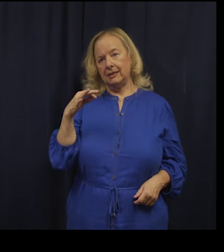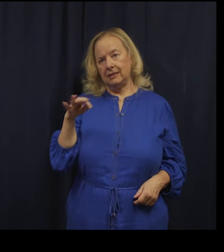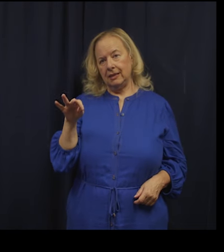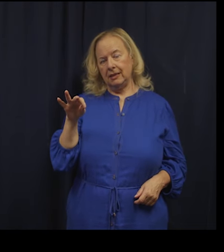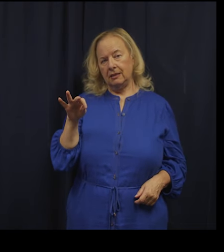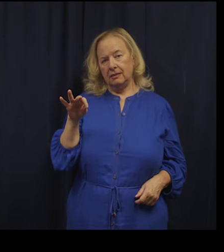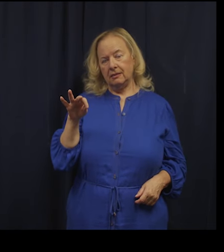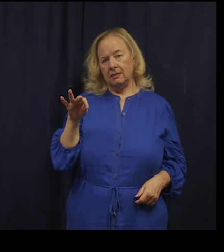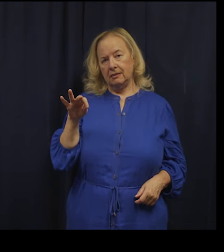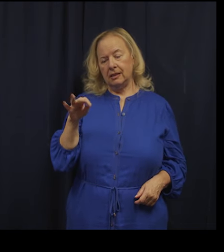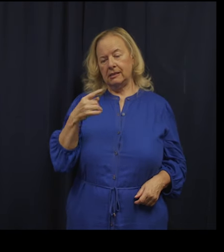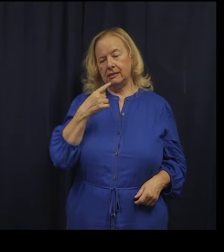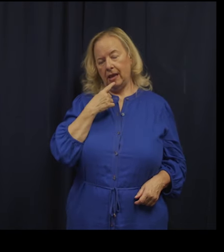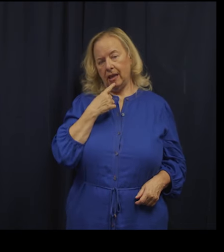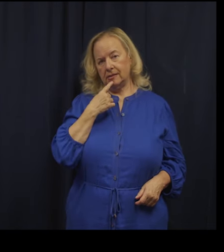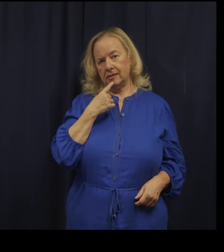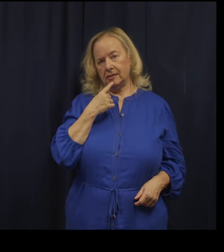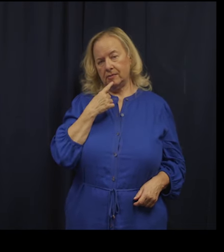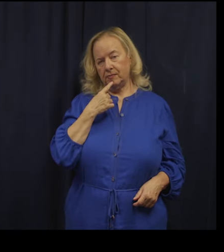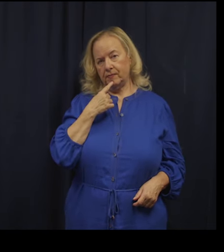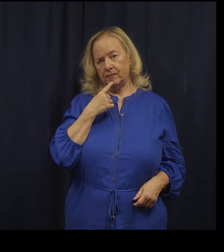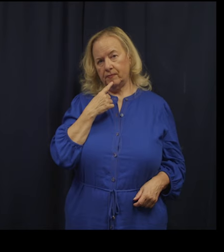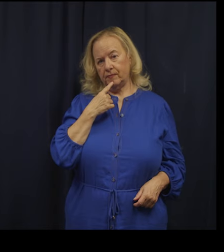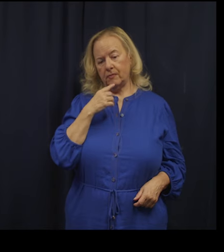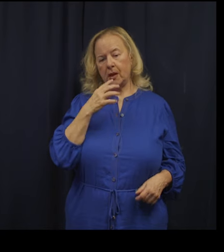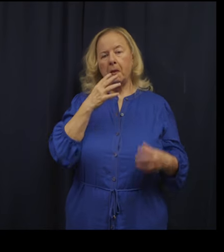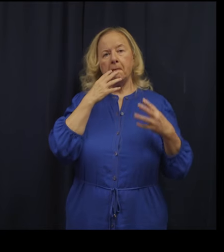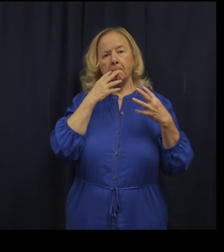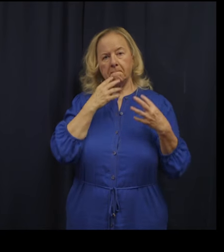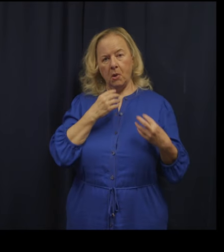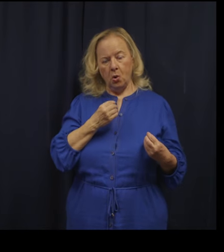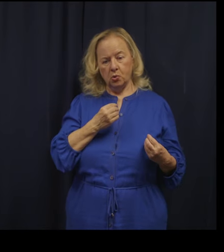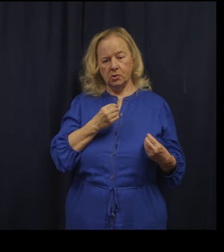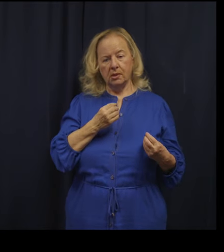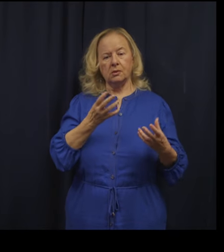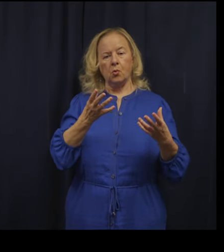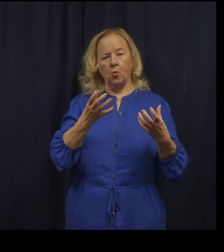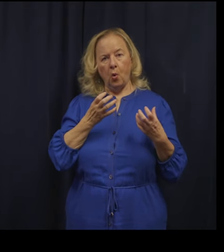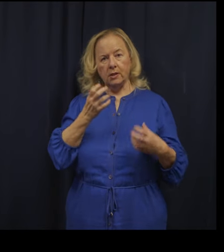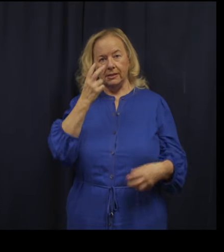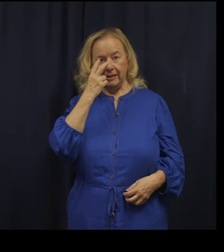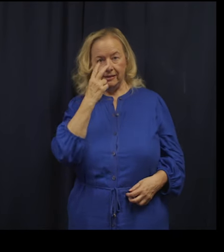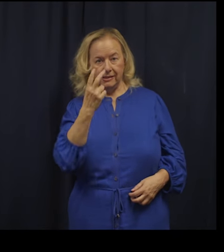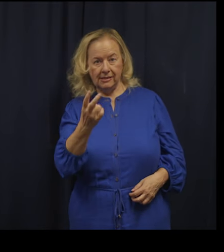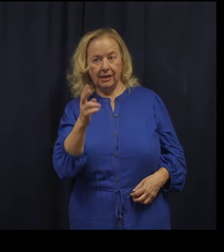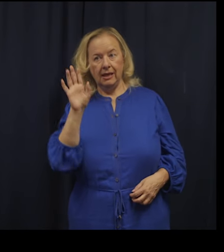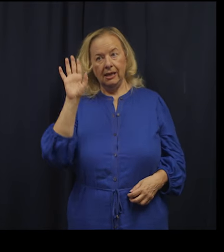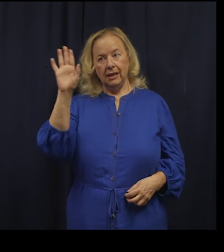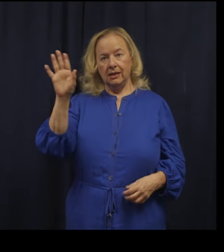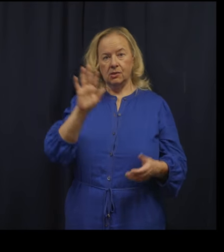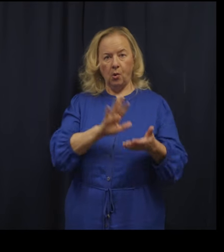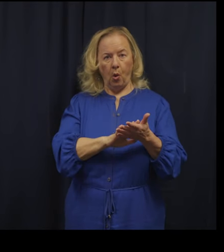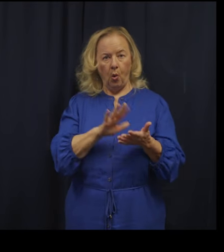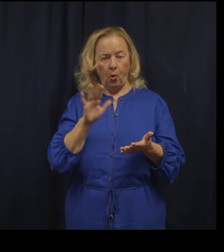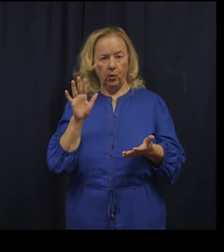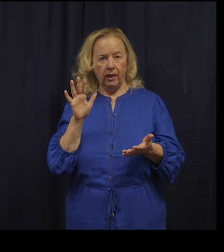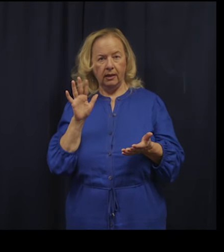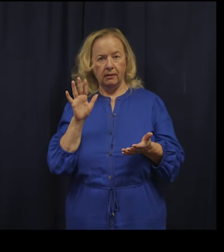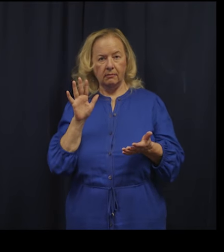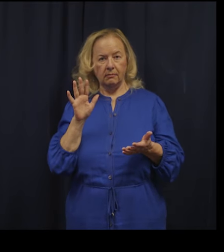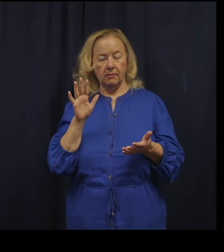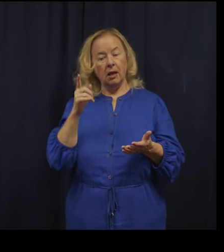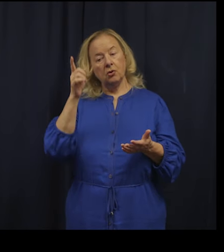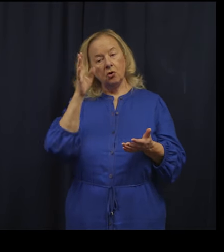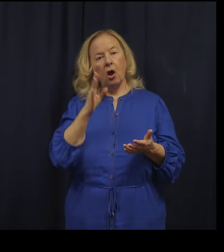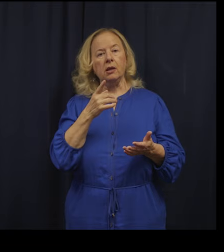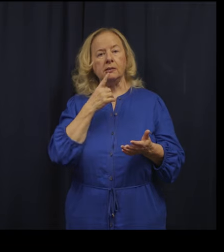33:18-19, it says Moses is telling God he wants to see his glory.